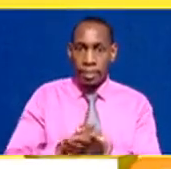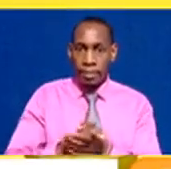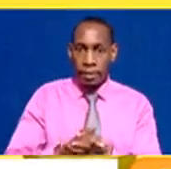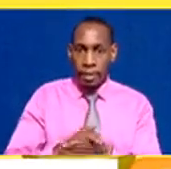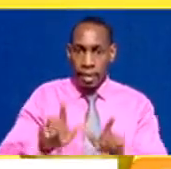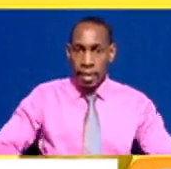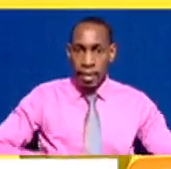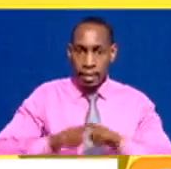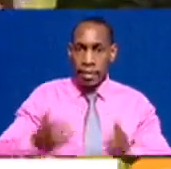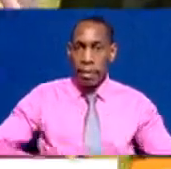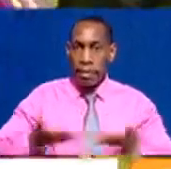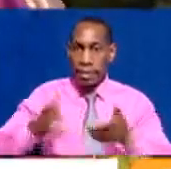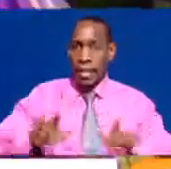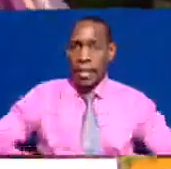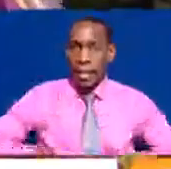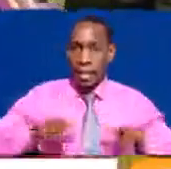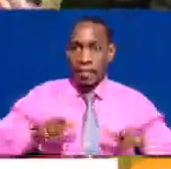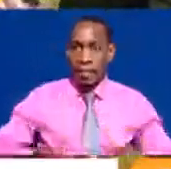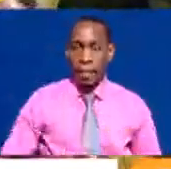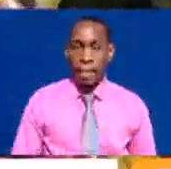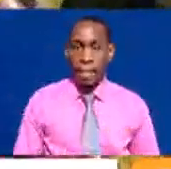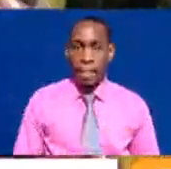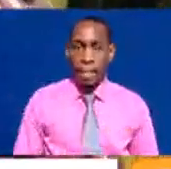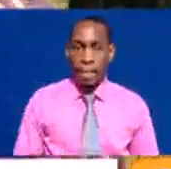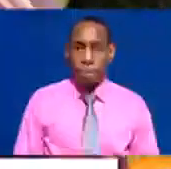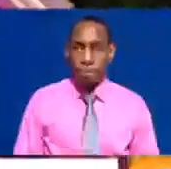or offered their life.